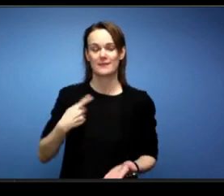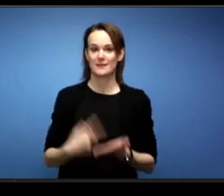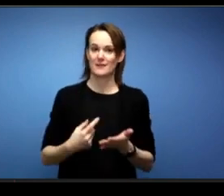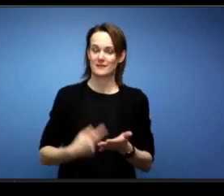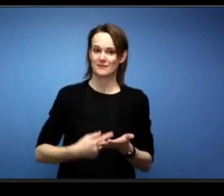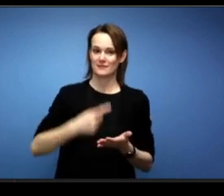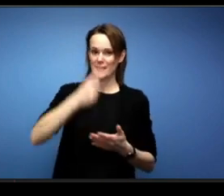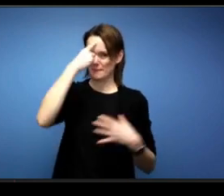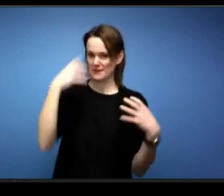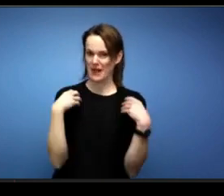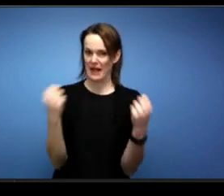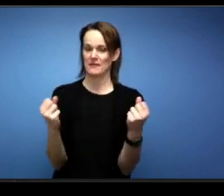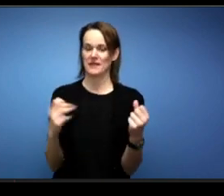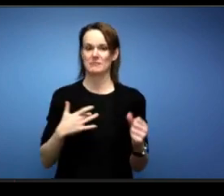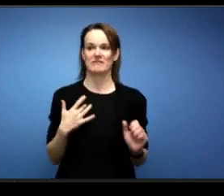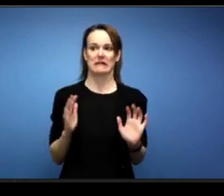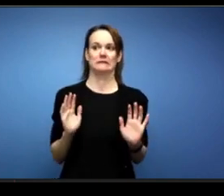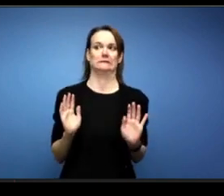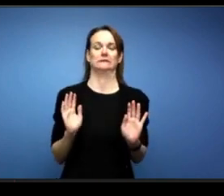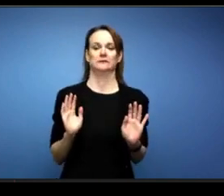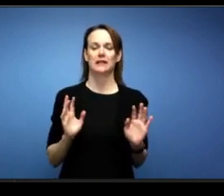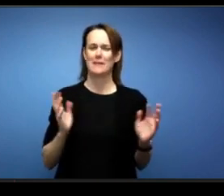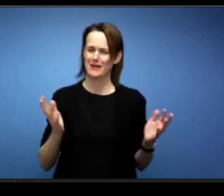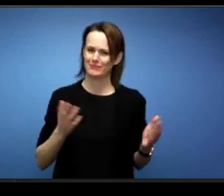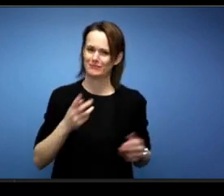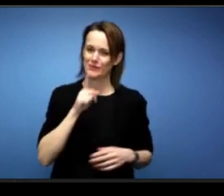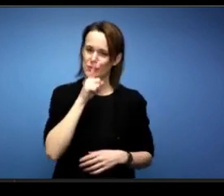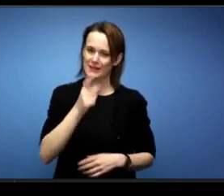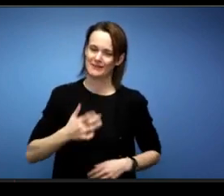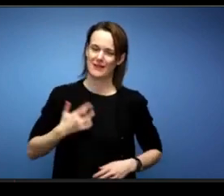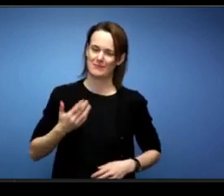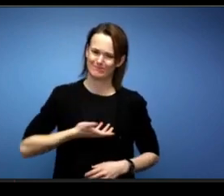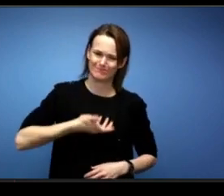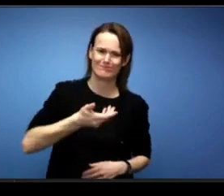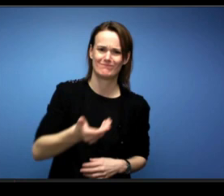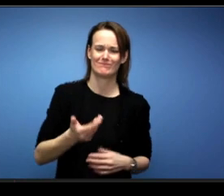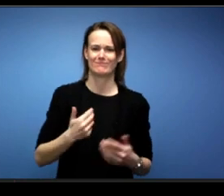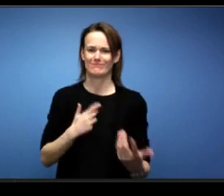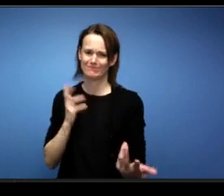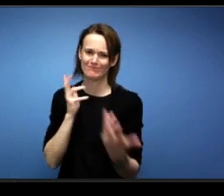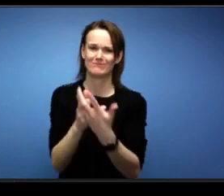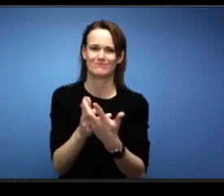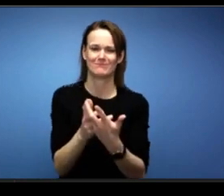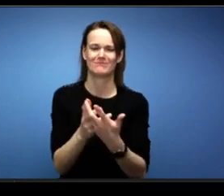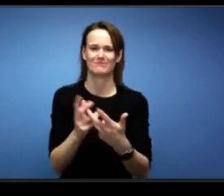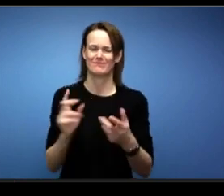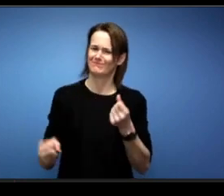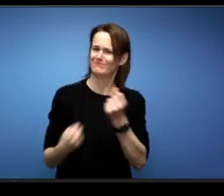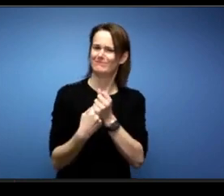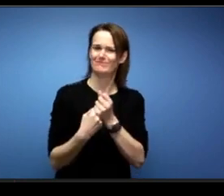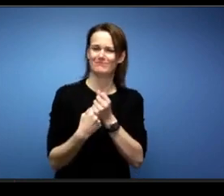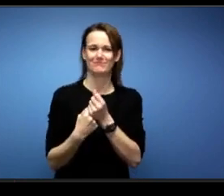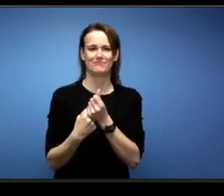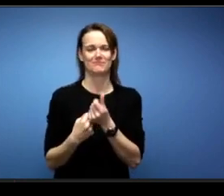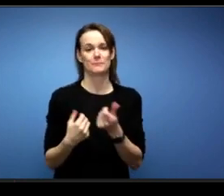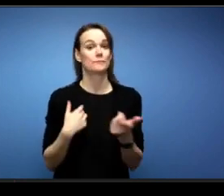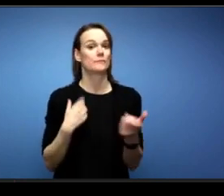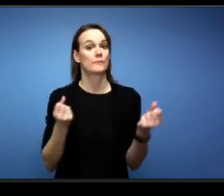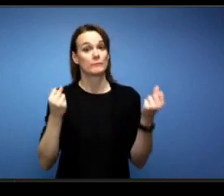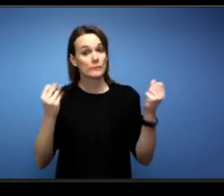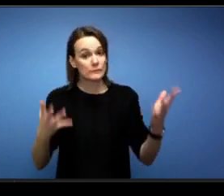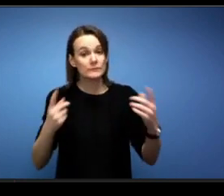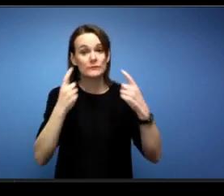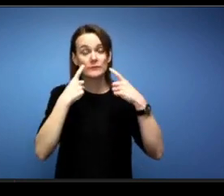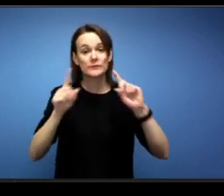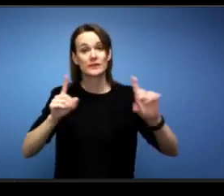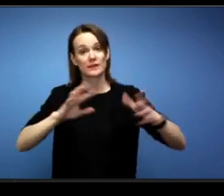been well received and supported to continue doing the work within my community. I've had some great success